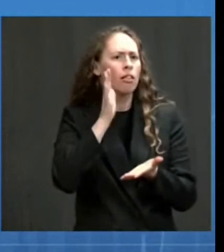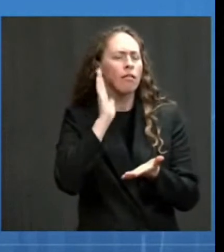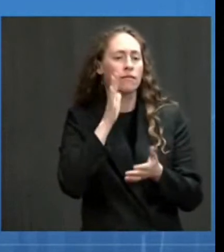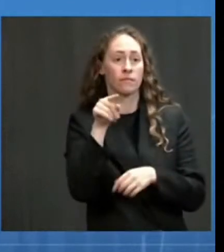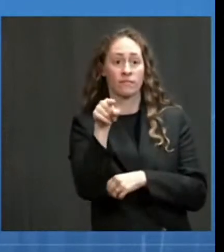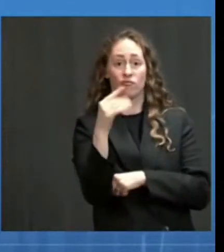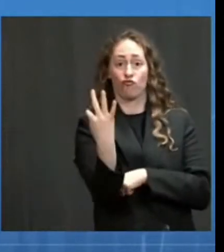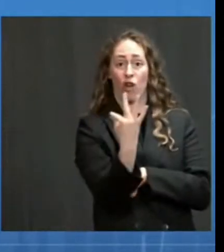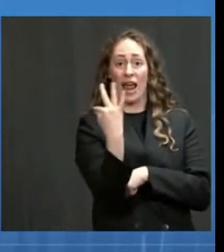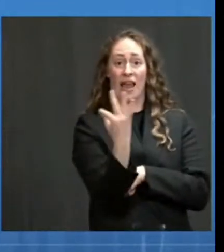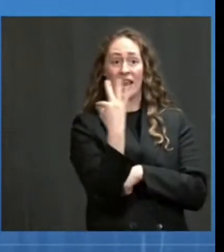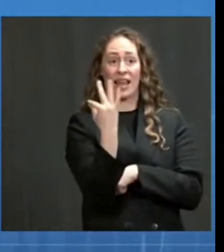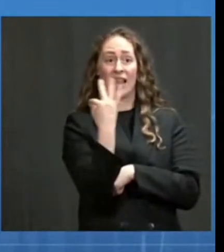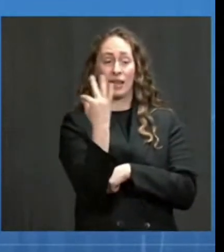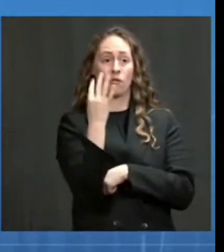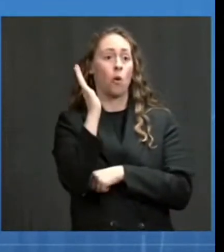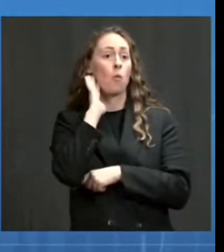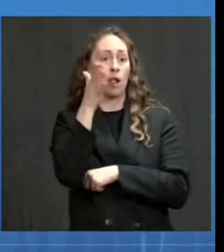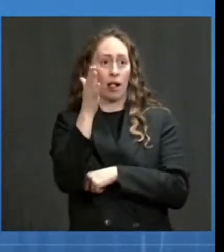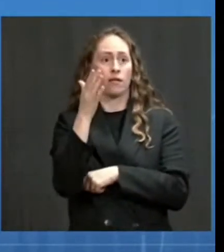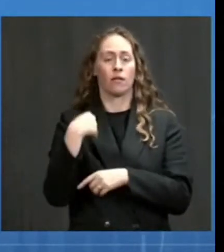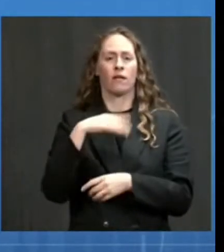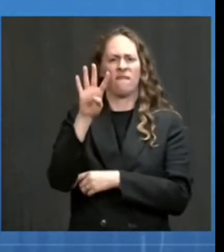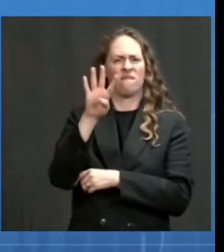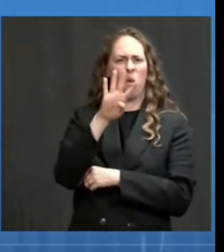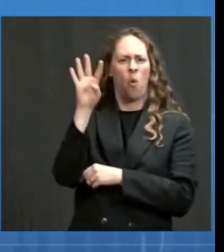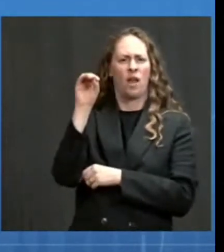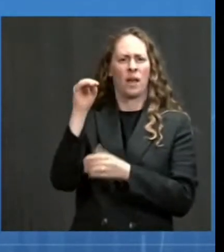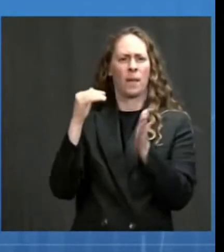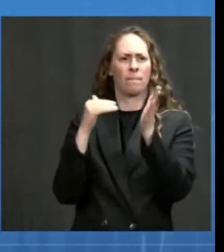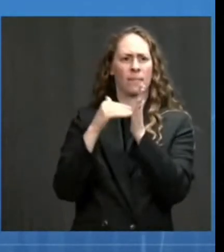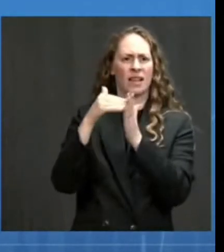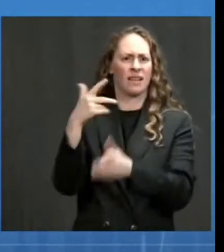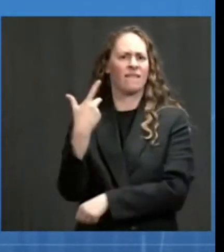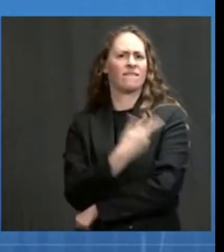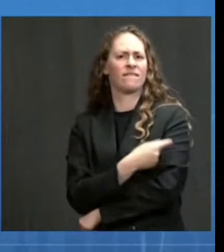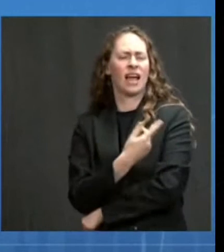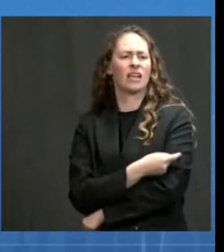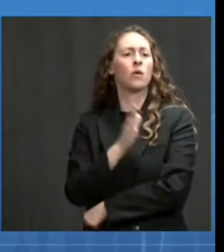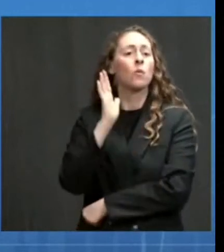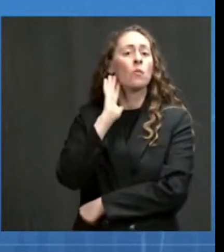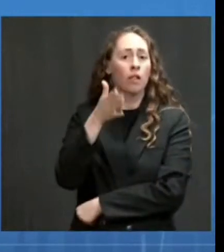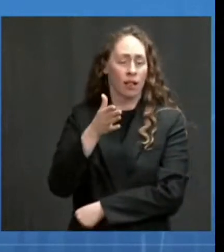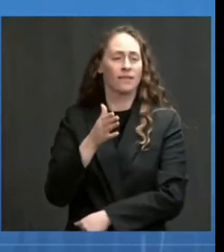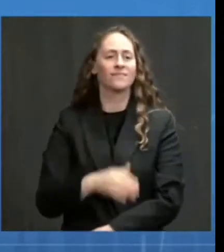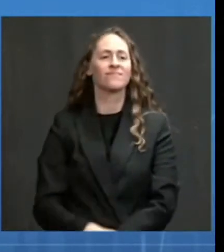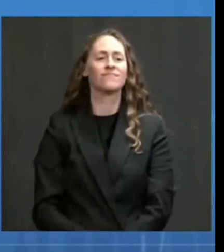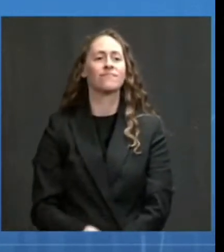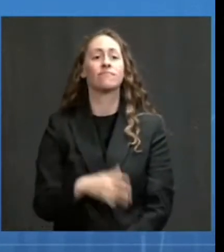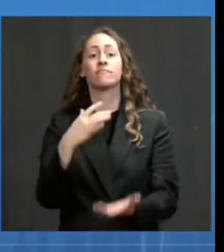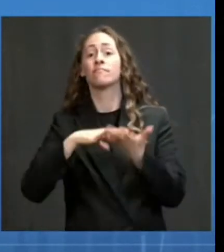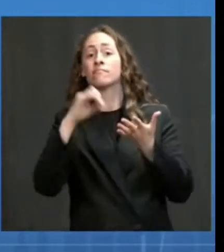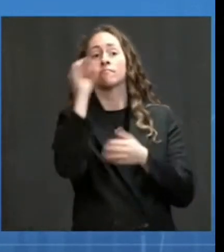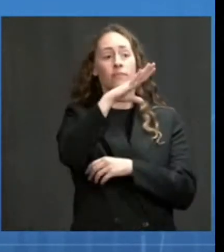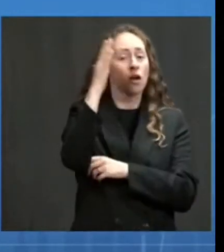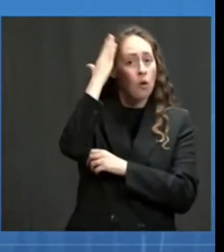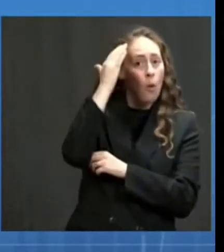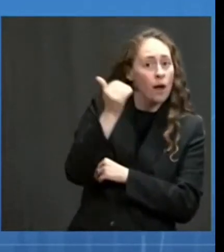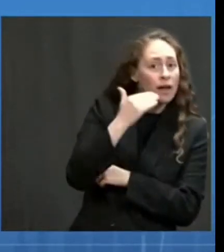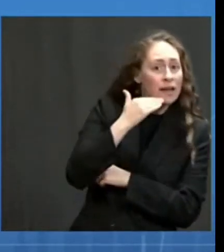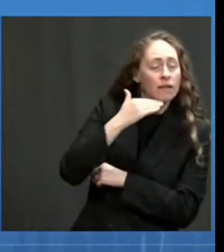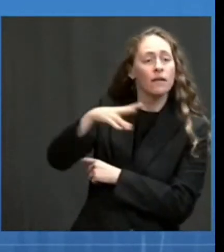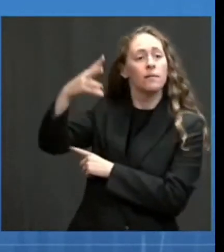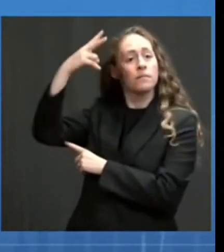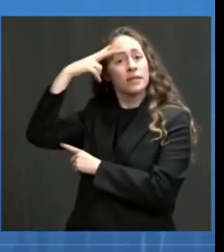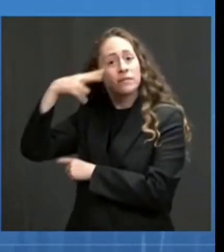about 40 million doses. Korea, including doses to the Republic of Korea, Brazil, Mexico, Taiwan, Canada,